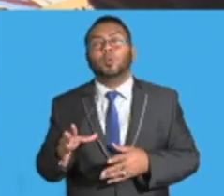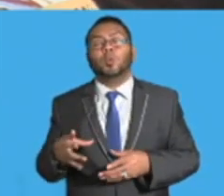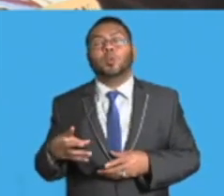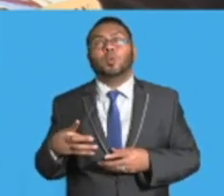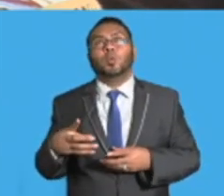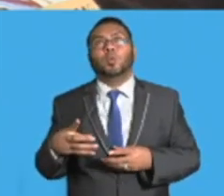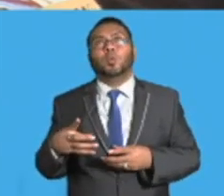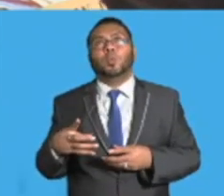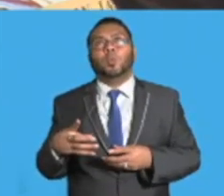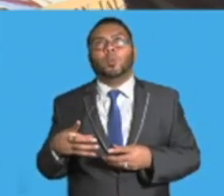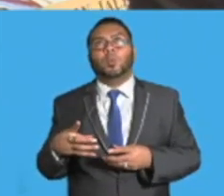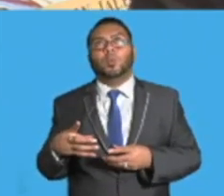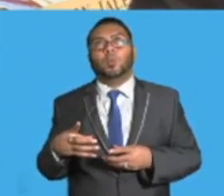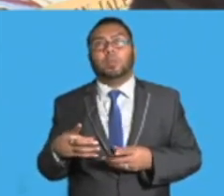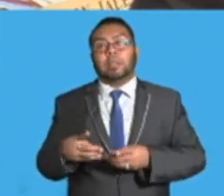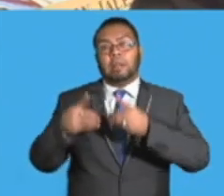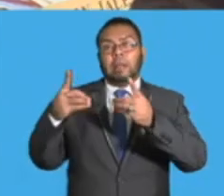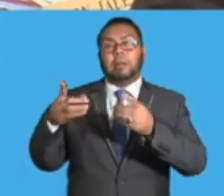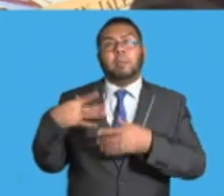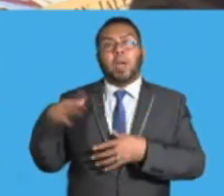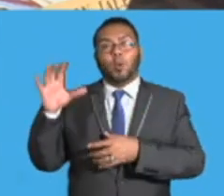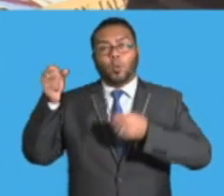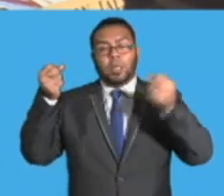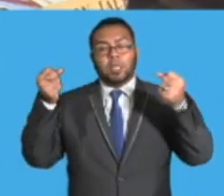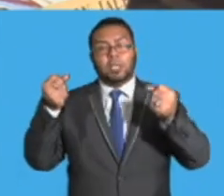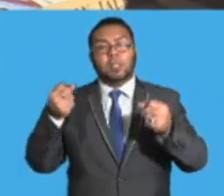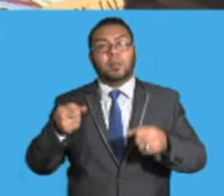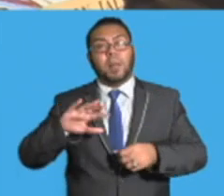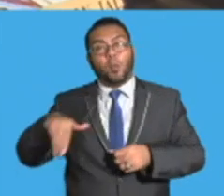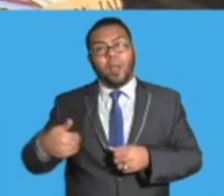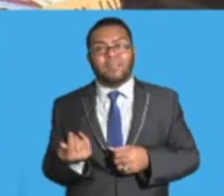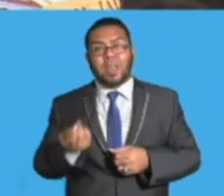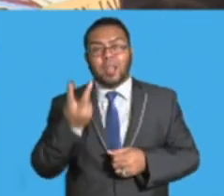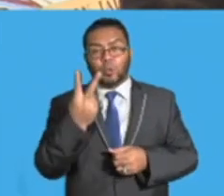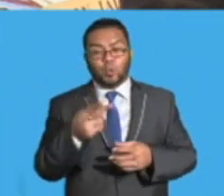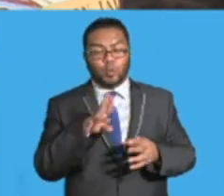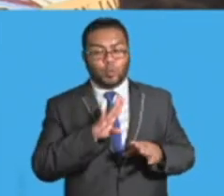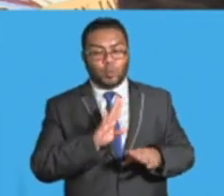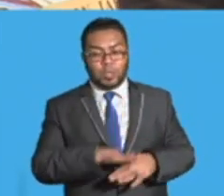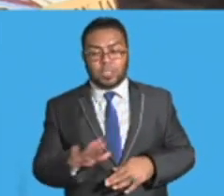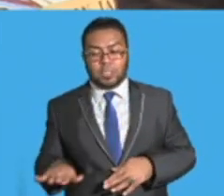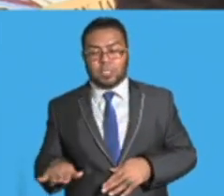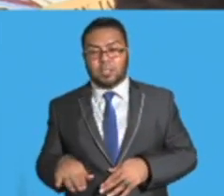my lovely wife Kiman, my two kids Kashvi and Krish,